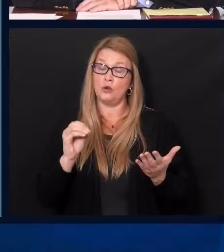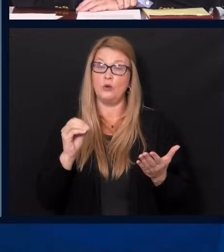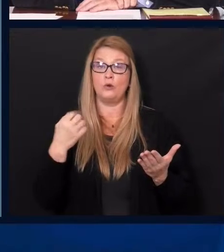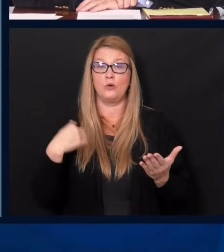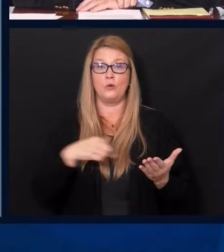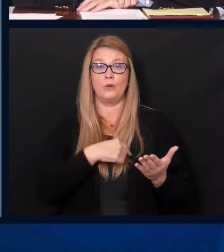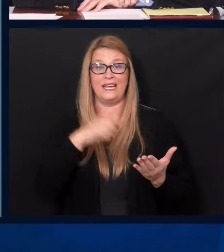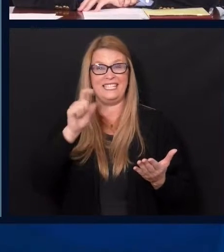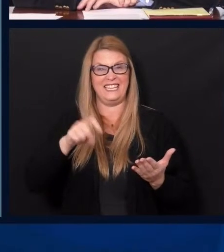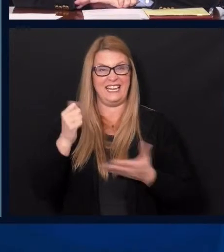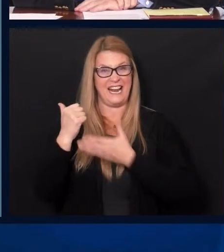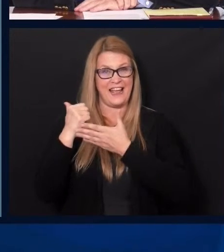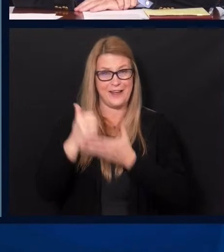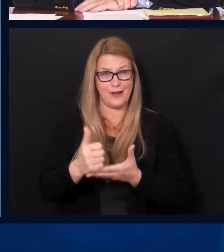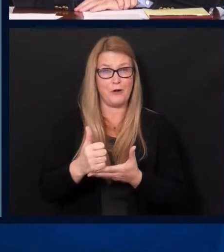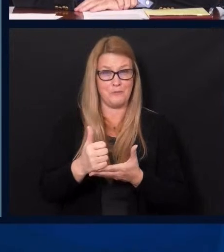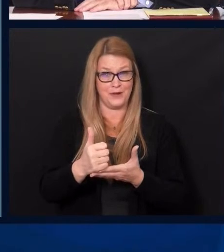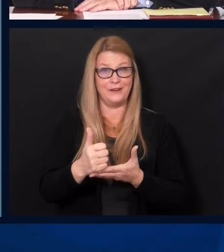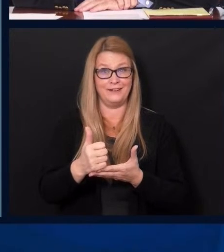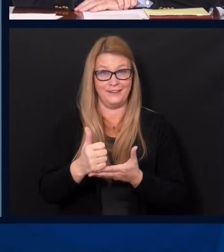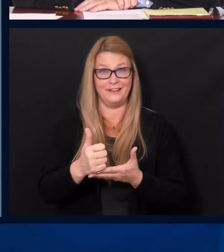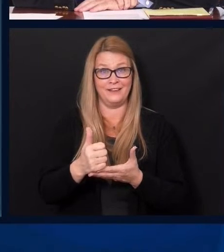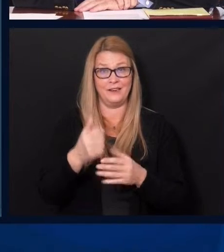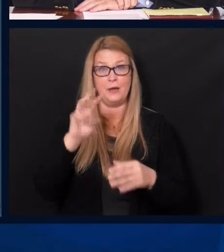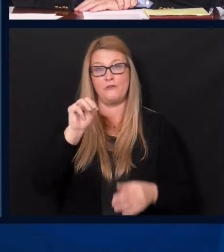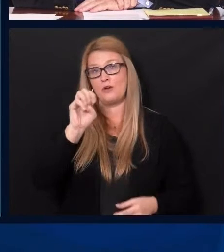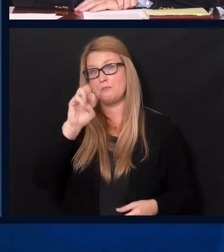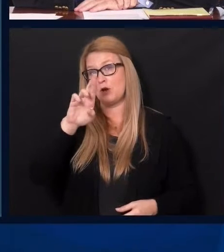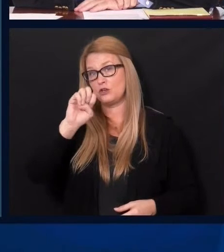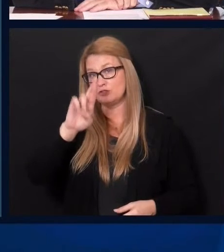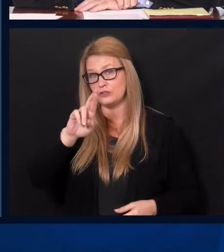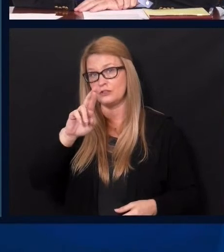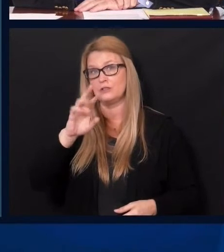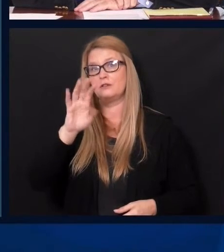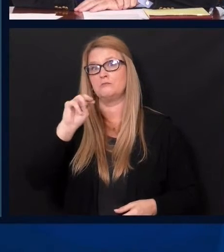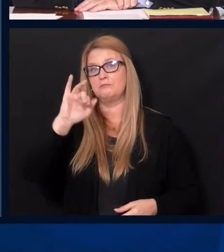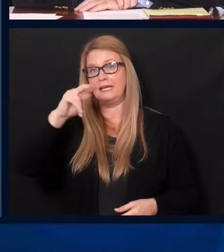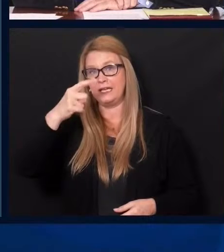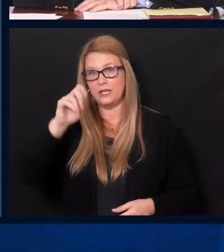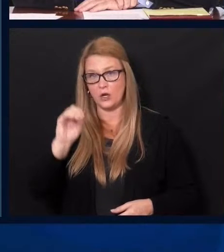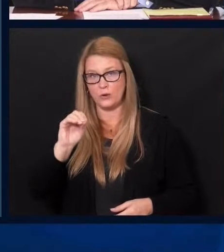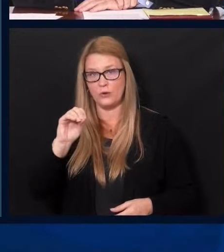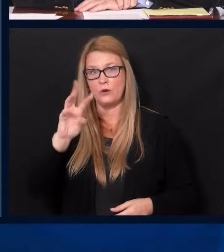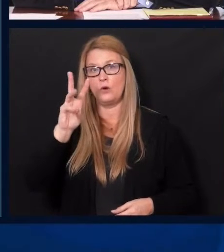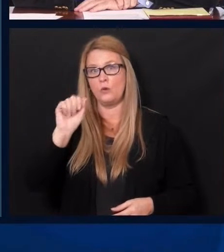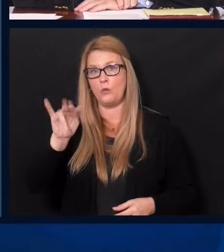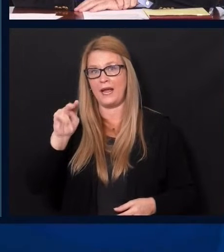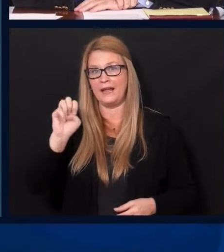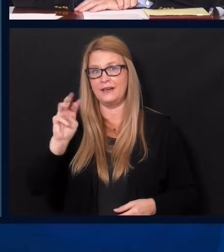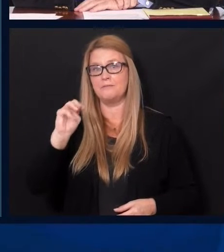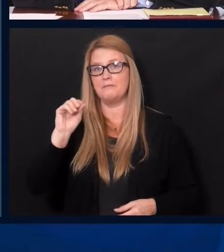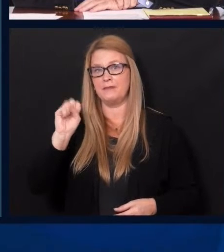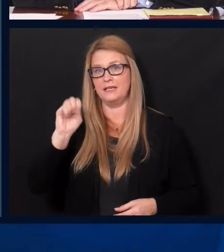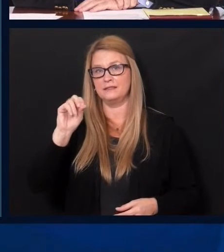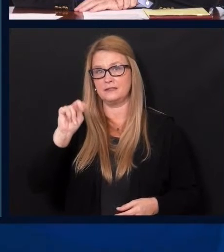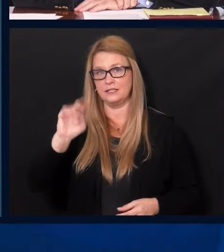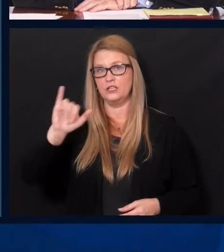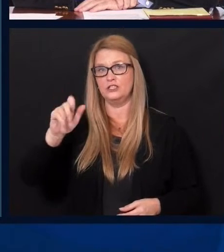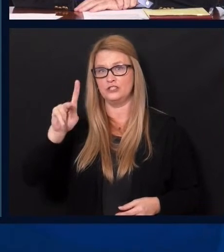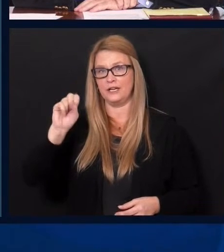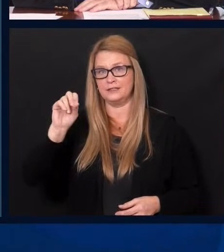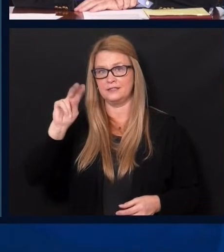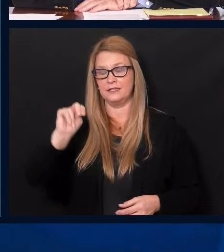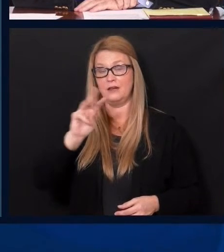need special help to get people registered from Mercer, Mingo, Wayne, Mason, Jackson,